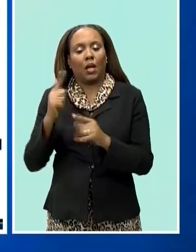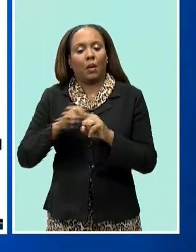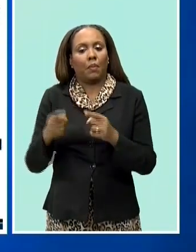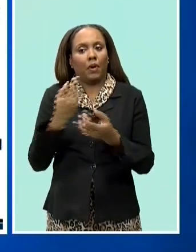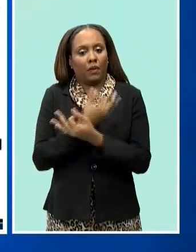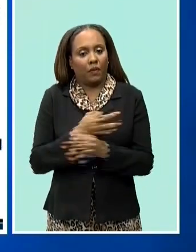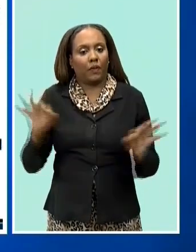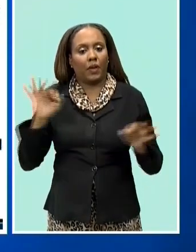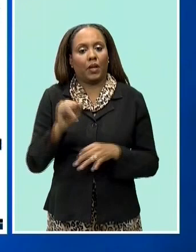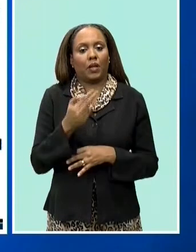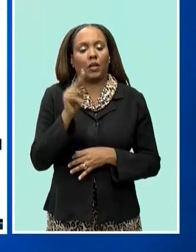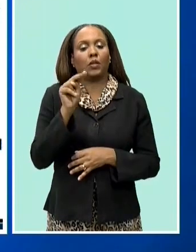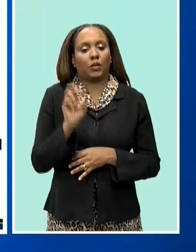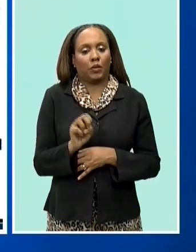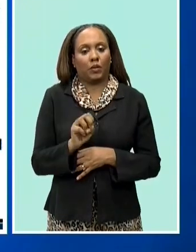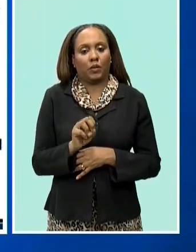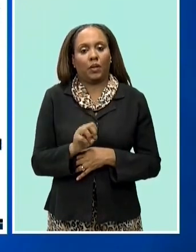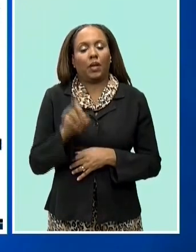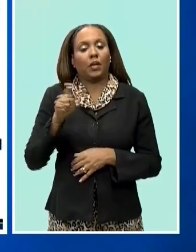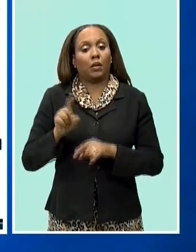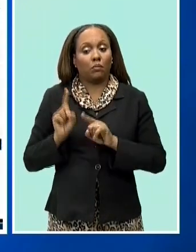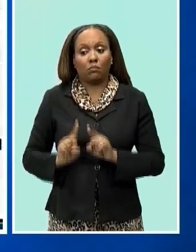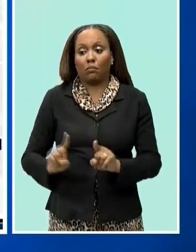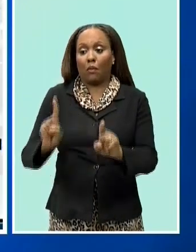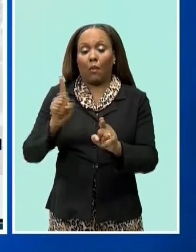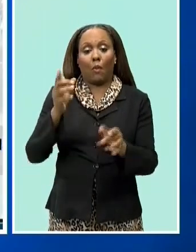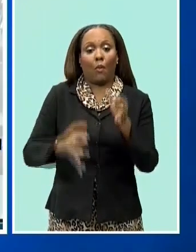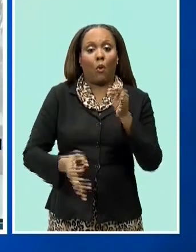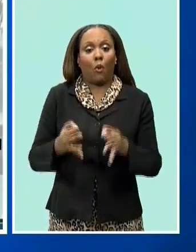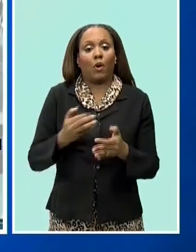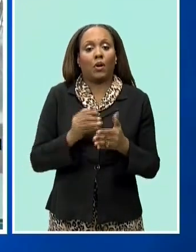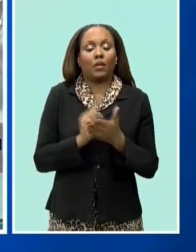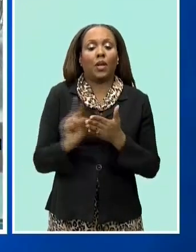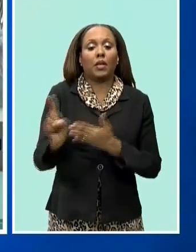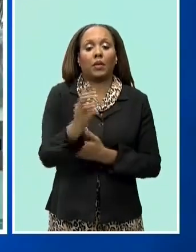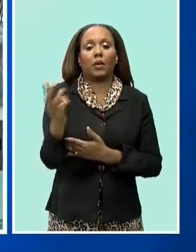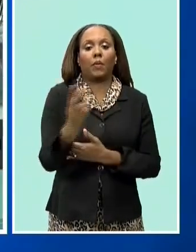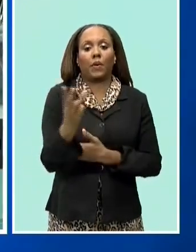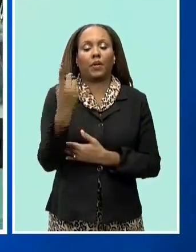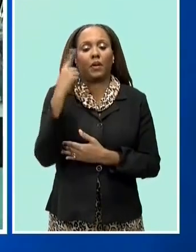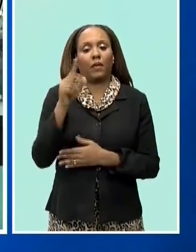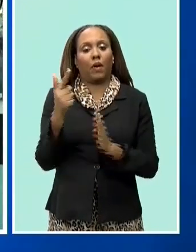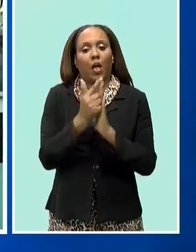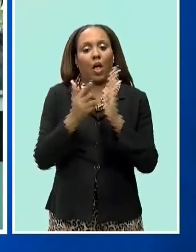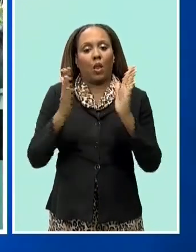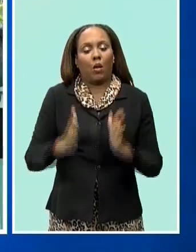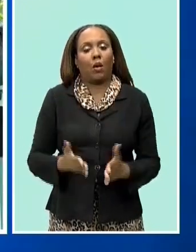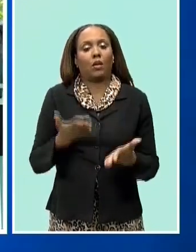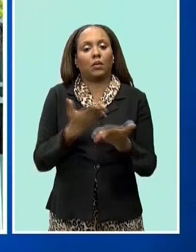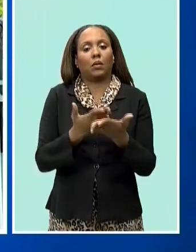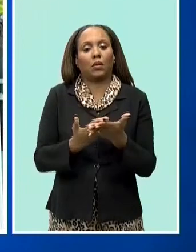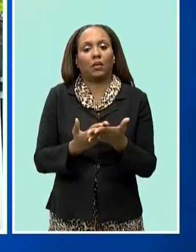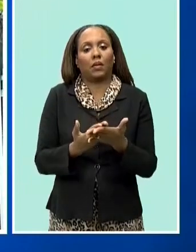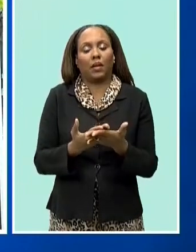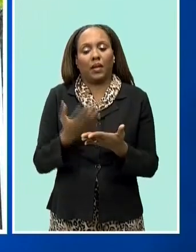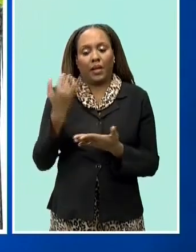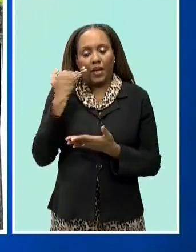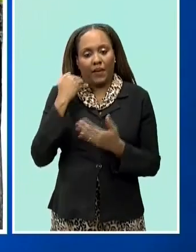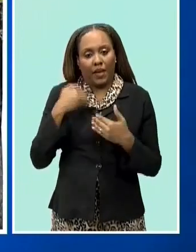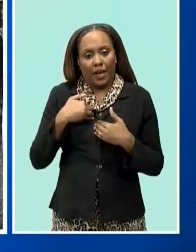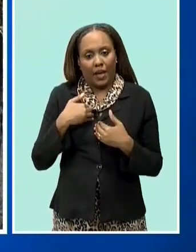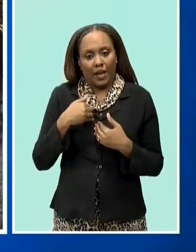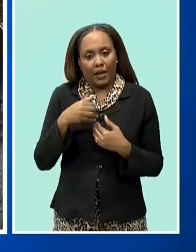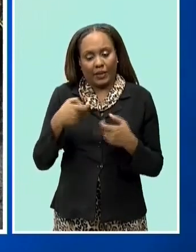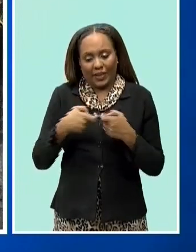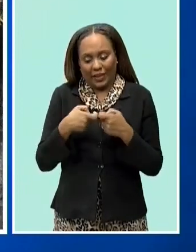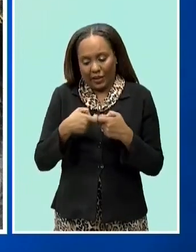this year. He is due to attend a court hearing next Wednesday for lawyers to present evidence that an EMD is harmful to his